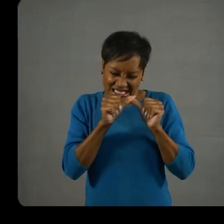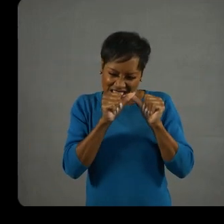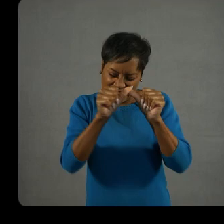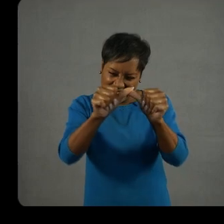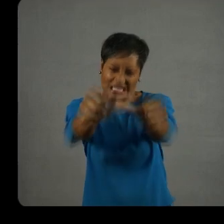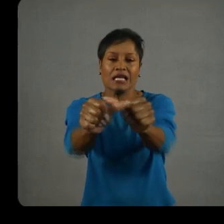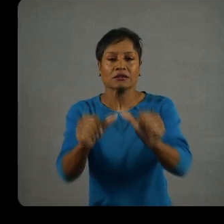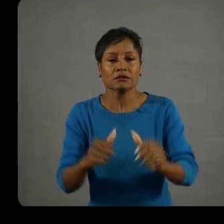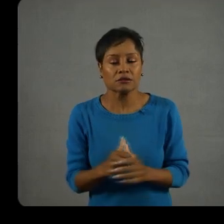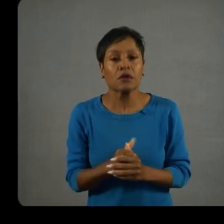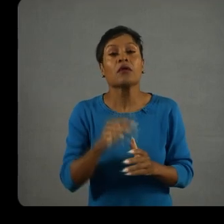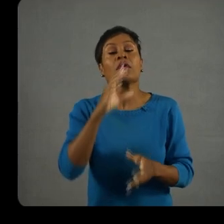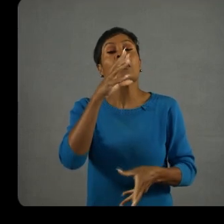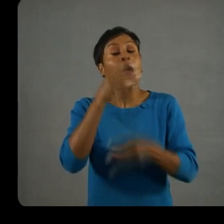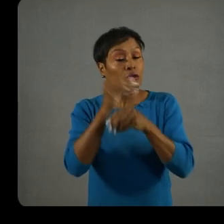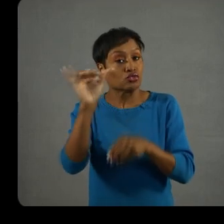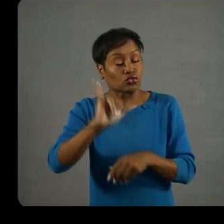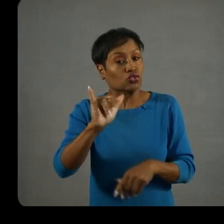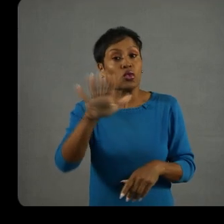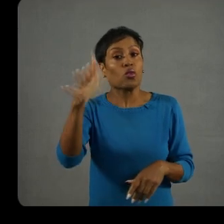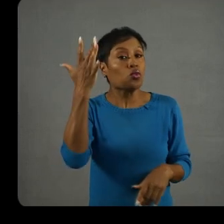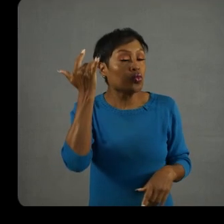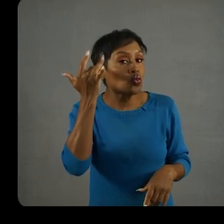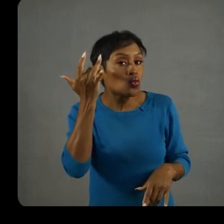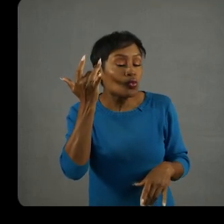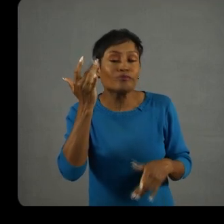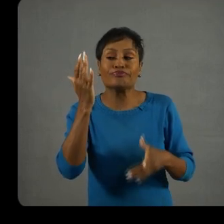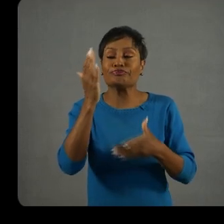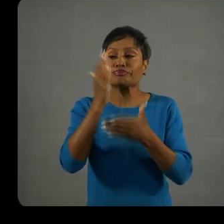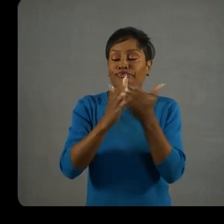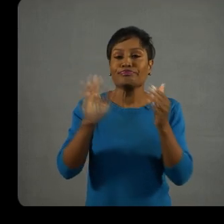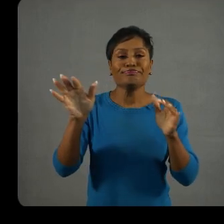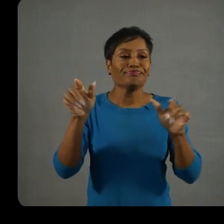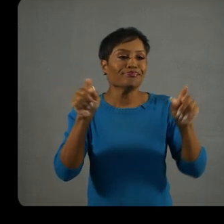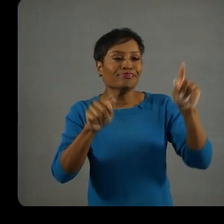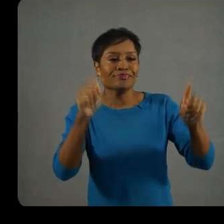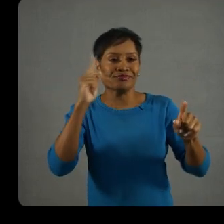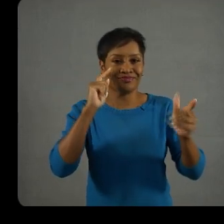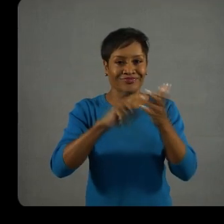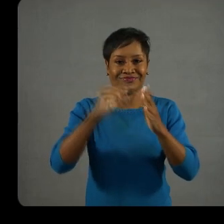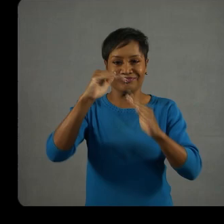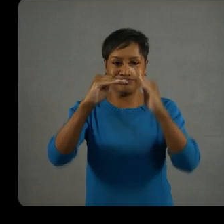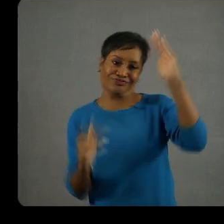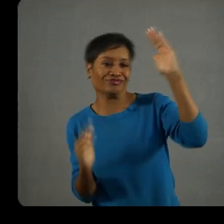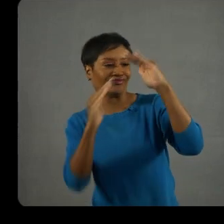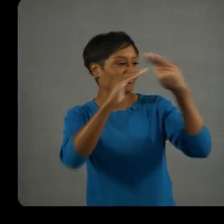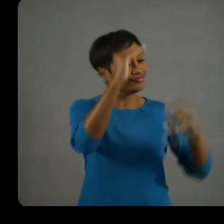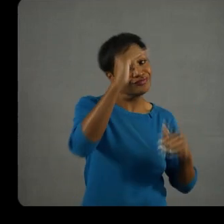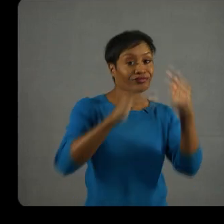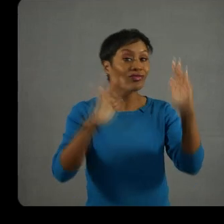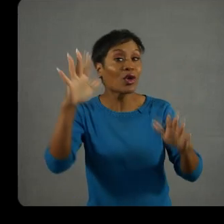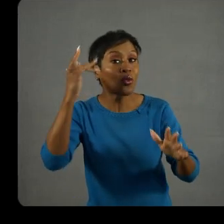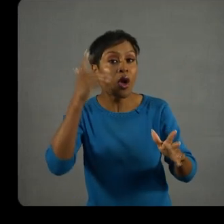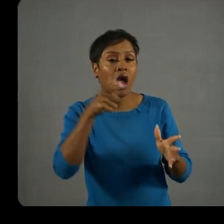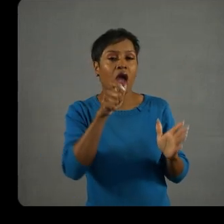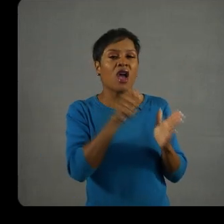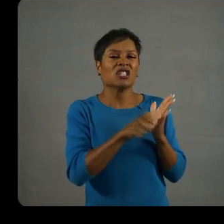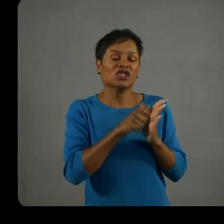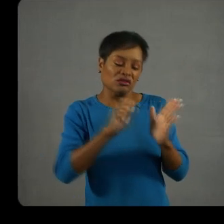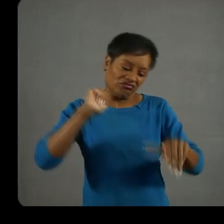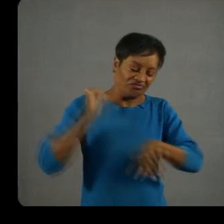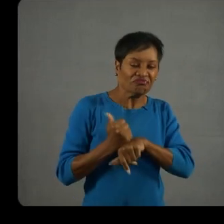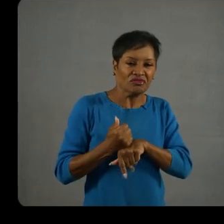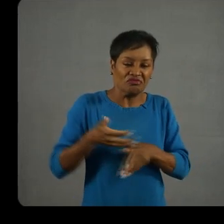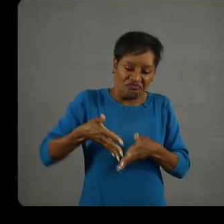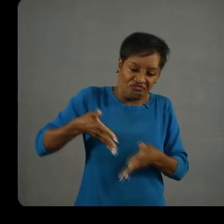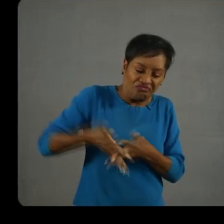sustainable. Also, the reason that some of the inequities exist is because they were written into law. So one of the things